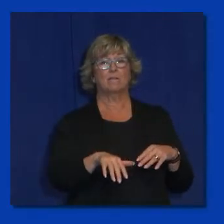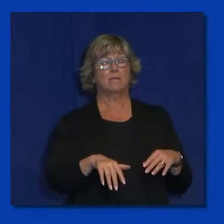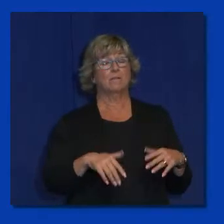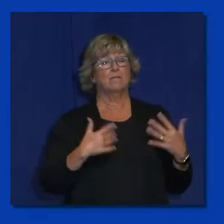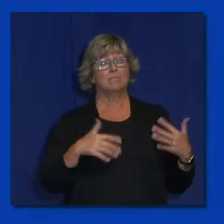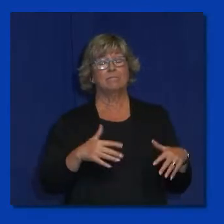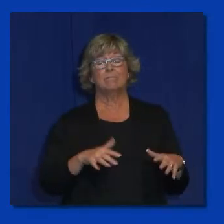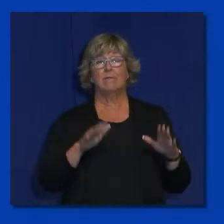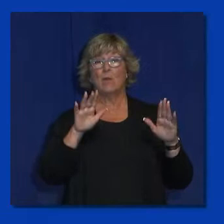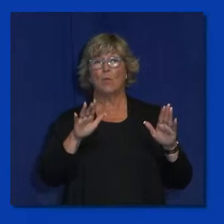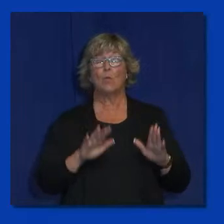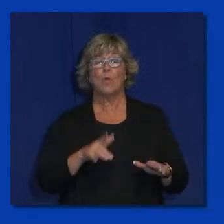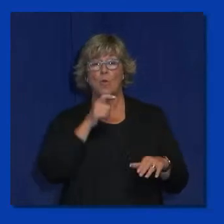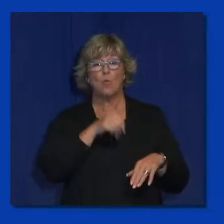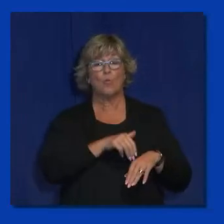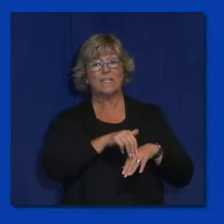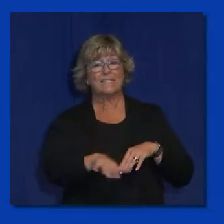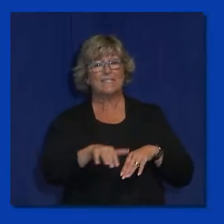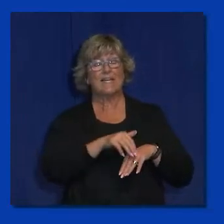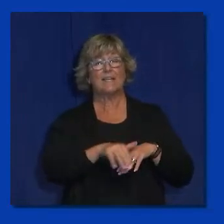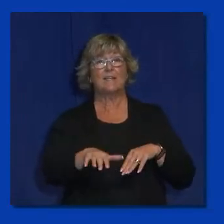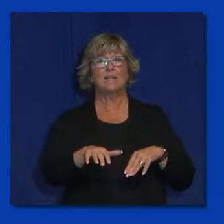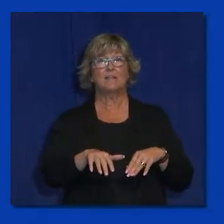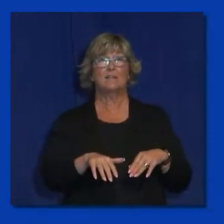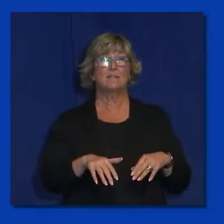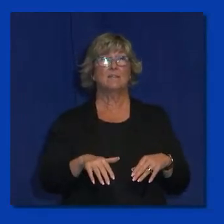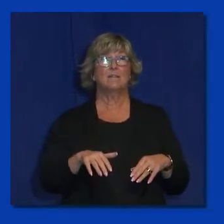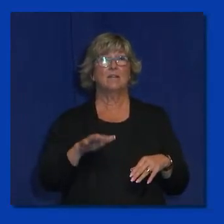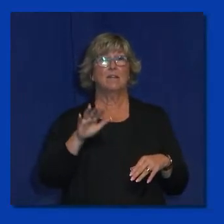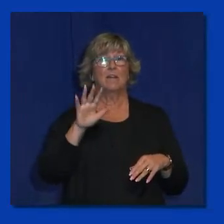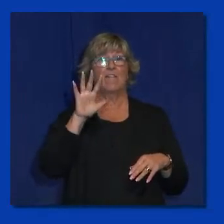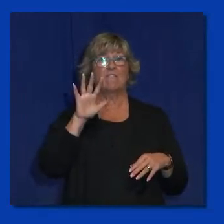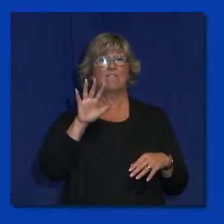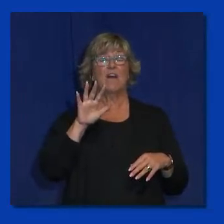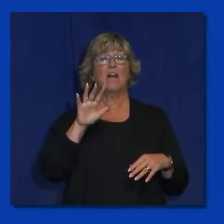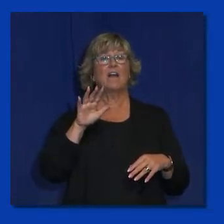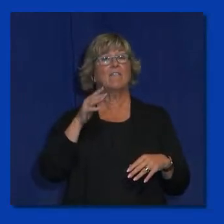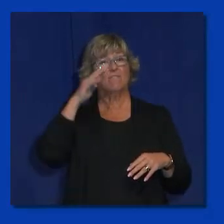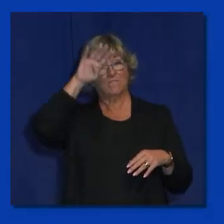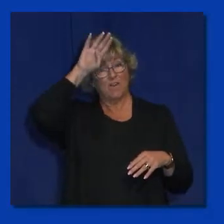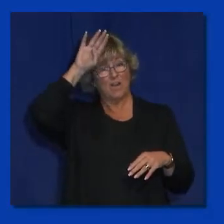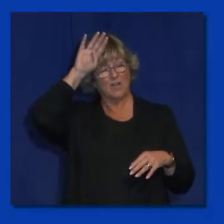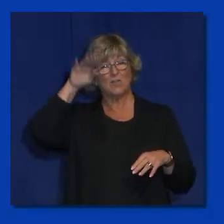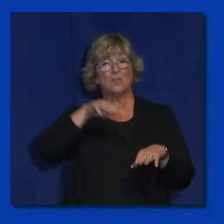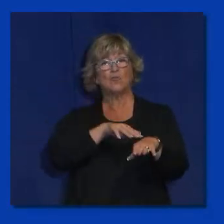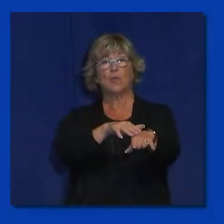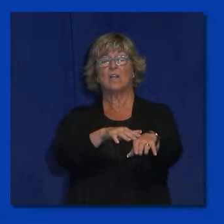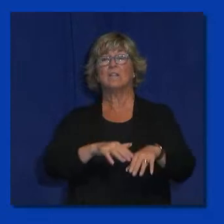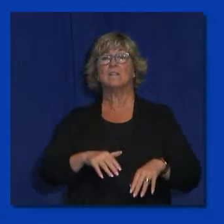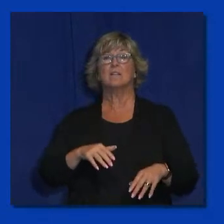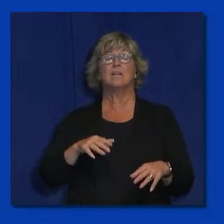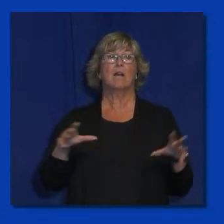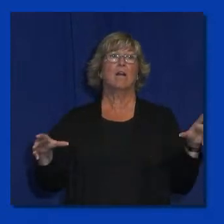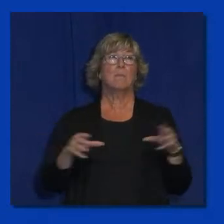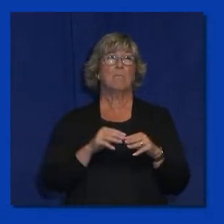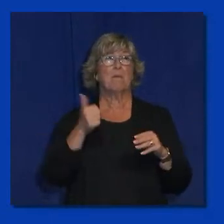women that we sent out. I think we sent 5 engines, another 5 engines, 10 perhaps now